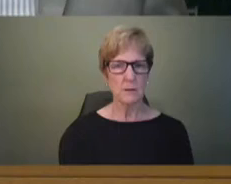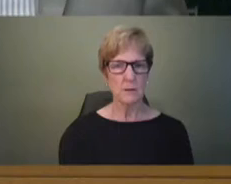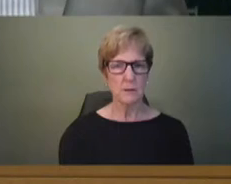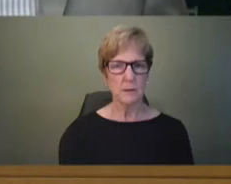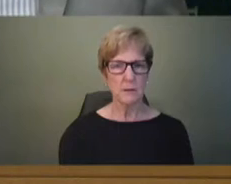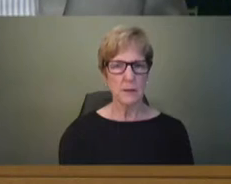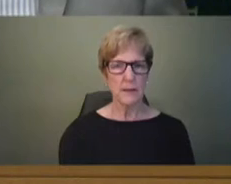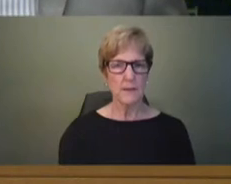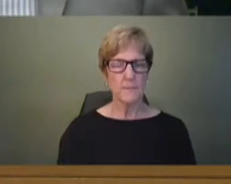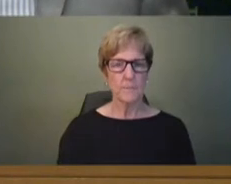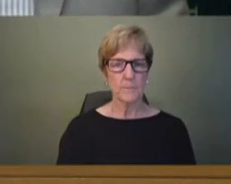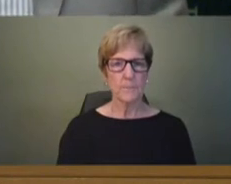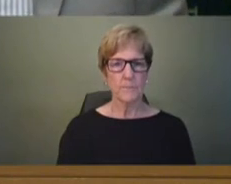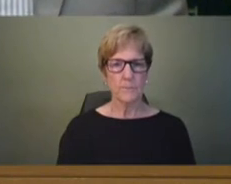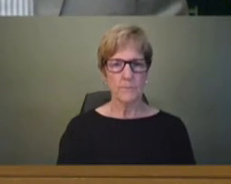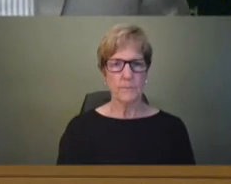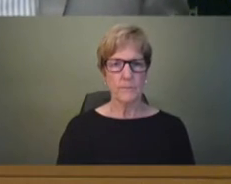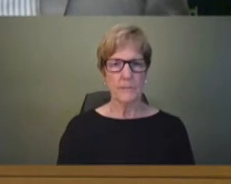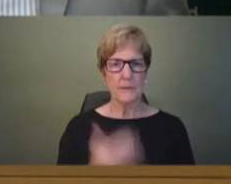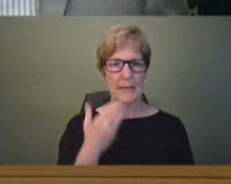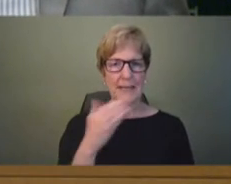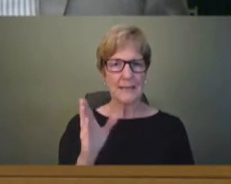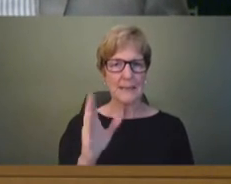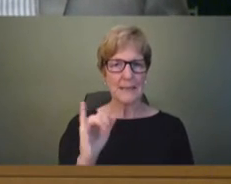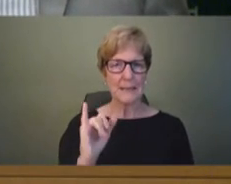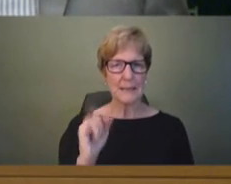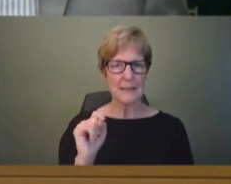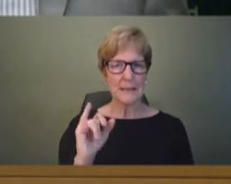loaded sent that in